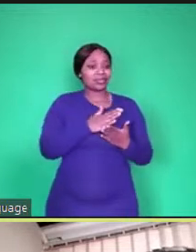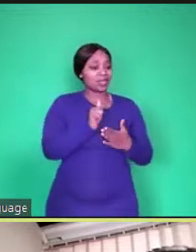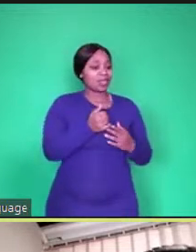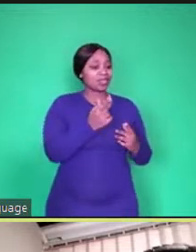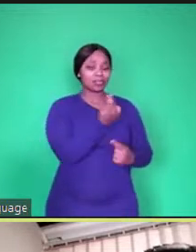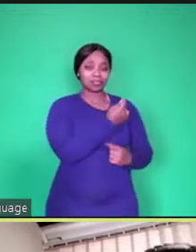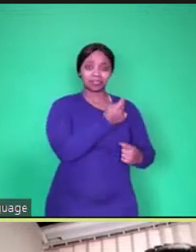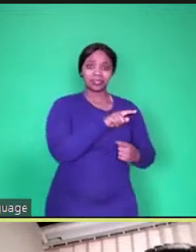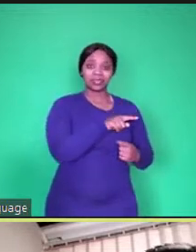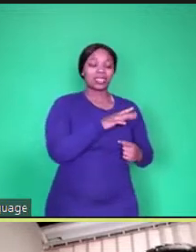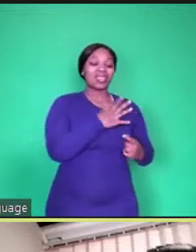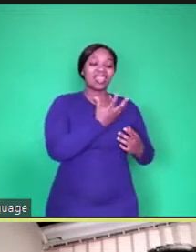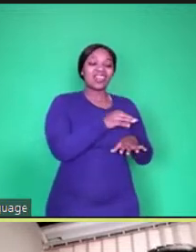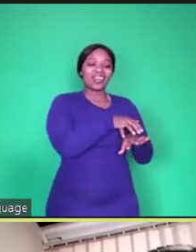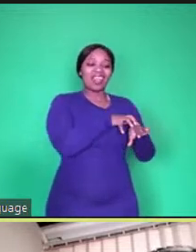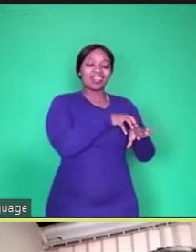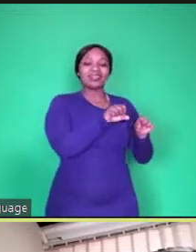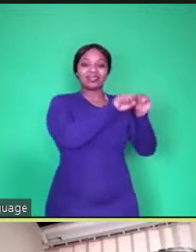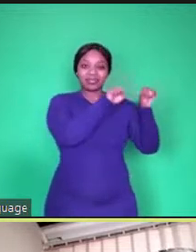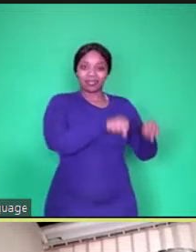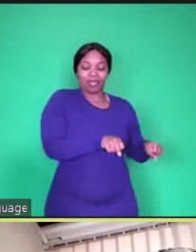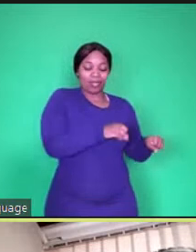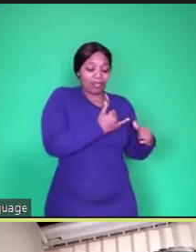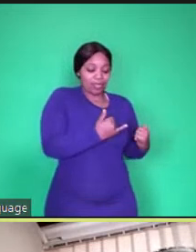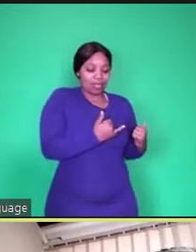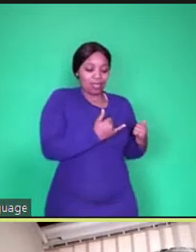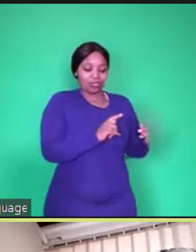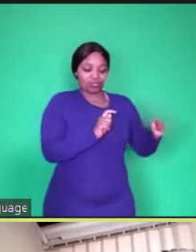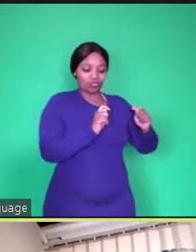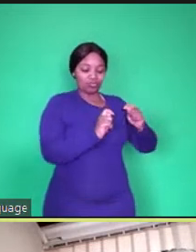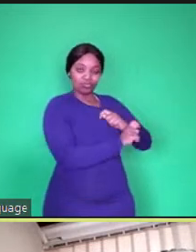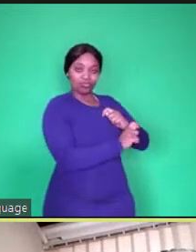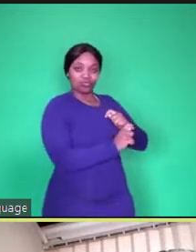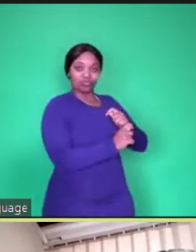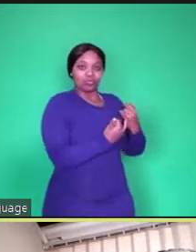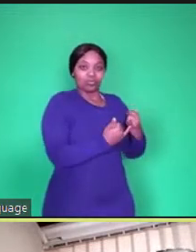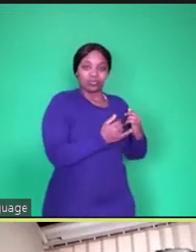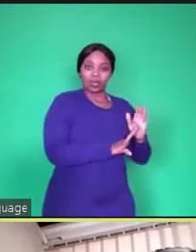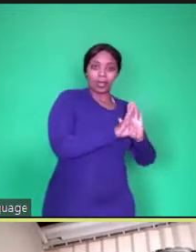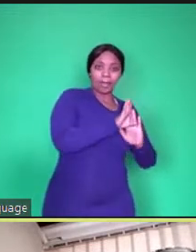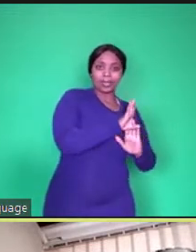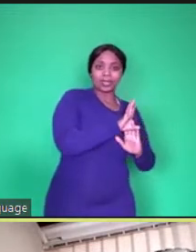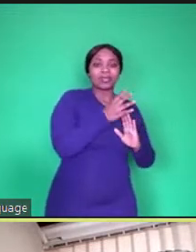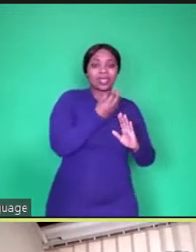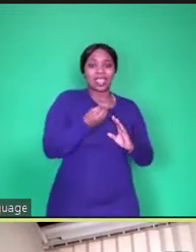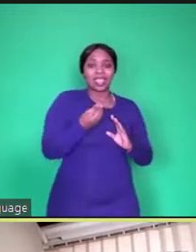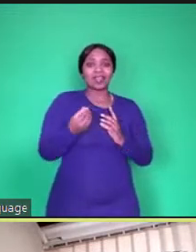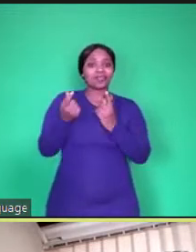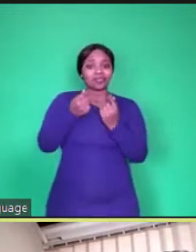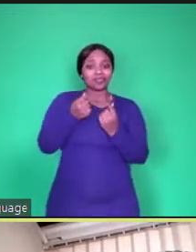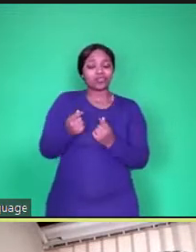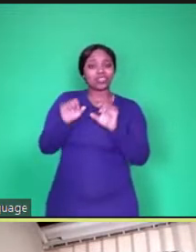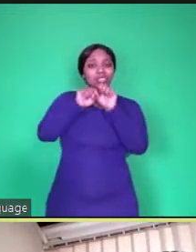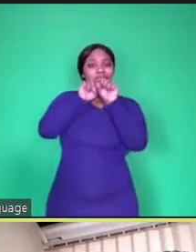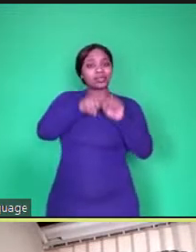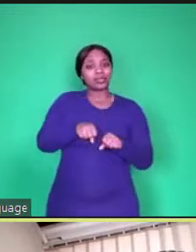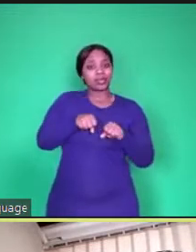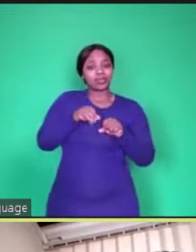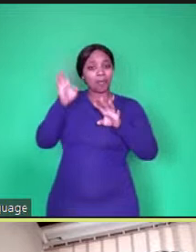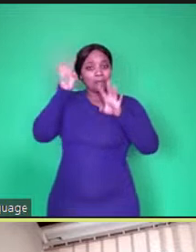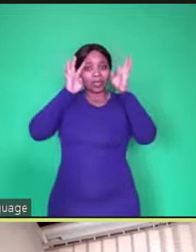agricultural systems which are more modernized? Do we have the financial system which are more innovative? Some of